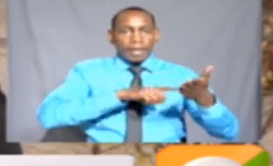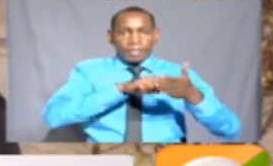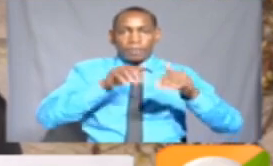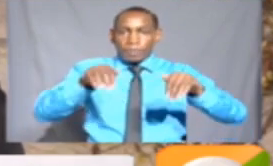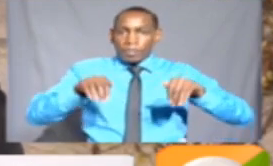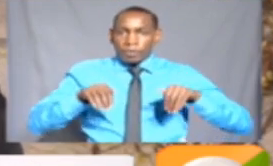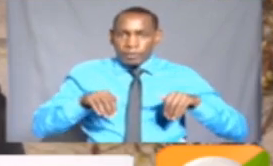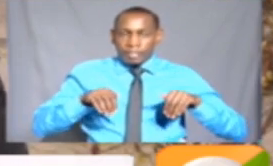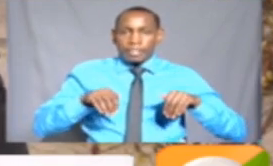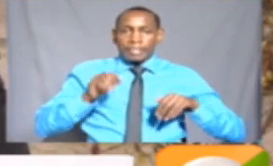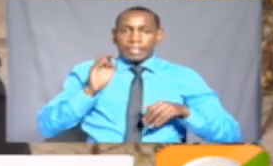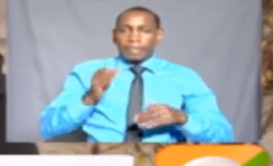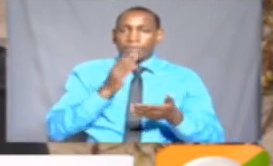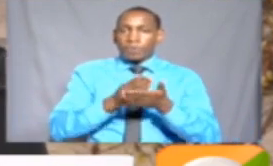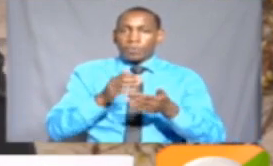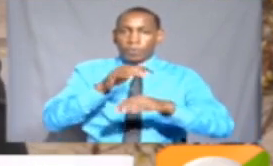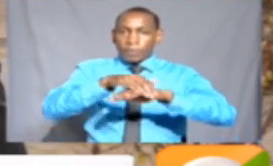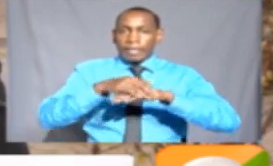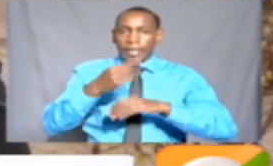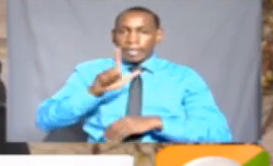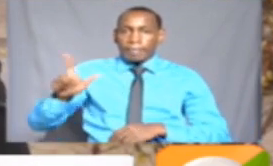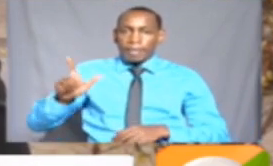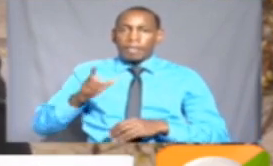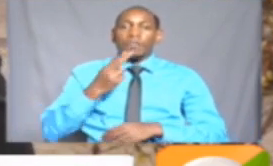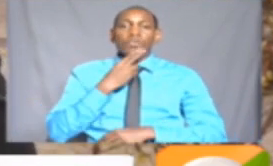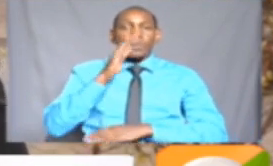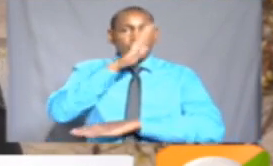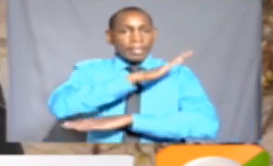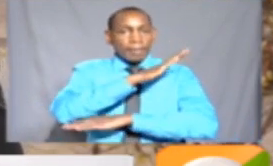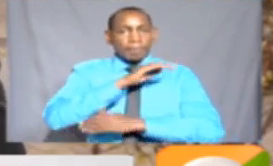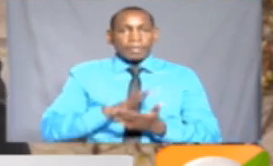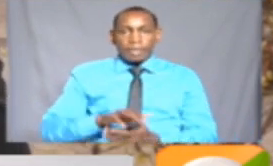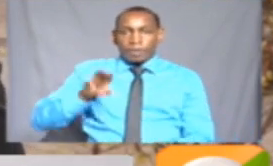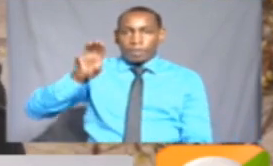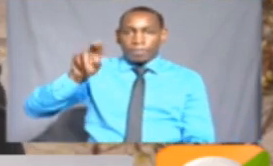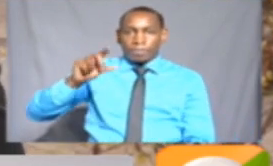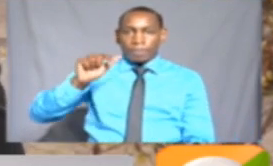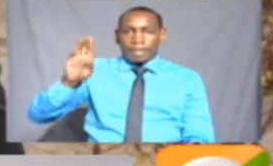whether they will be released on bail Tuesday afternoon. Hassan Mugambi, Citizen TV.